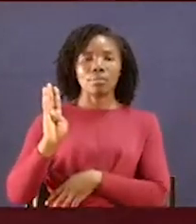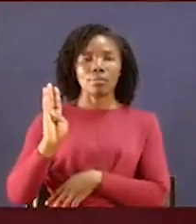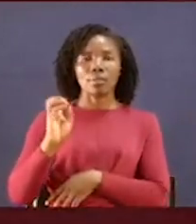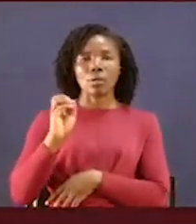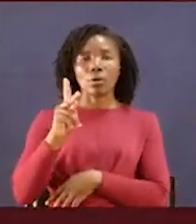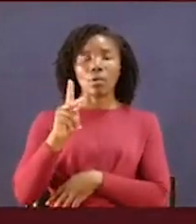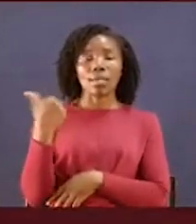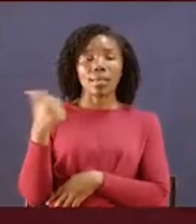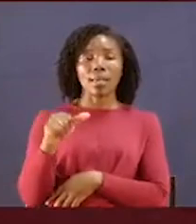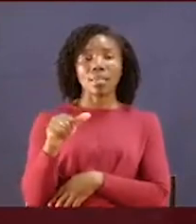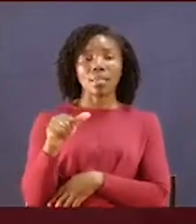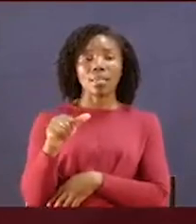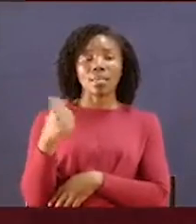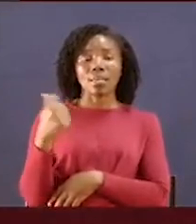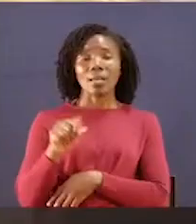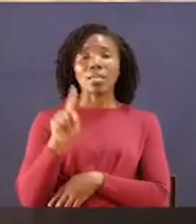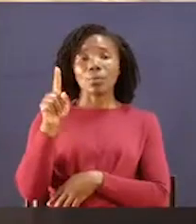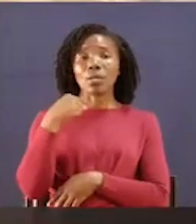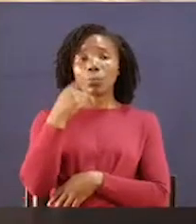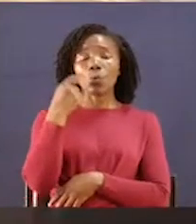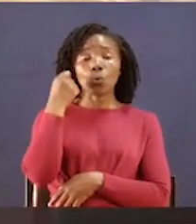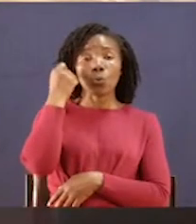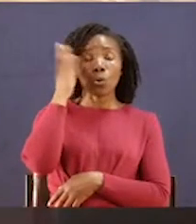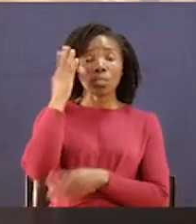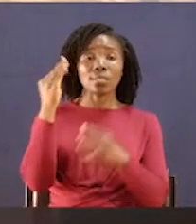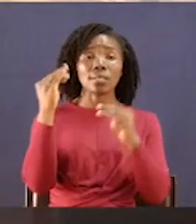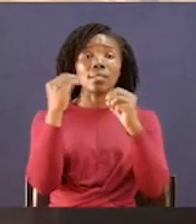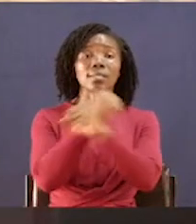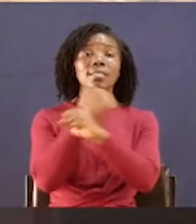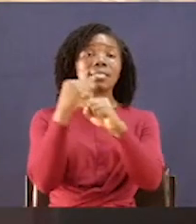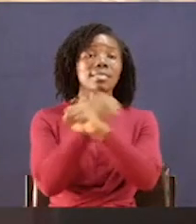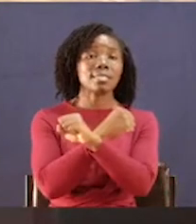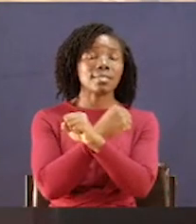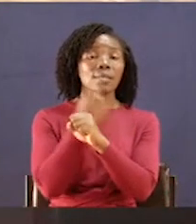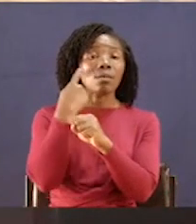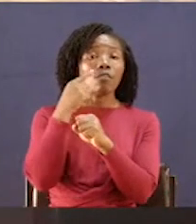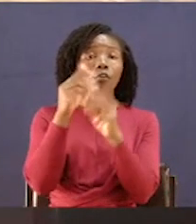we have anybody from Bureau of Statistics here? Yeah? 8 point?